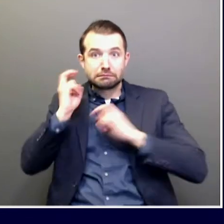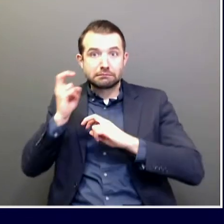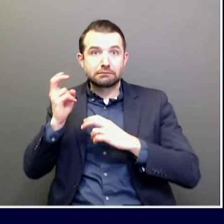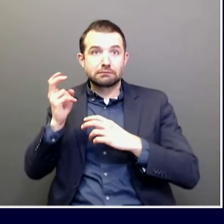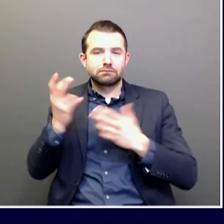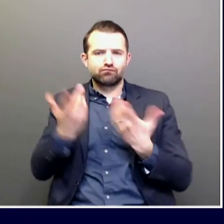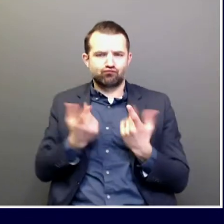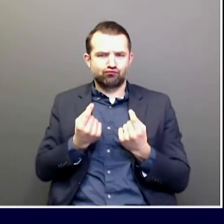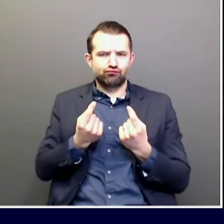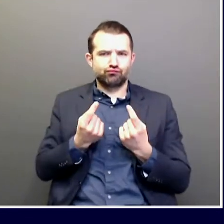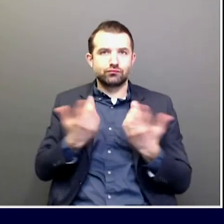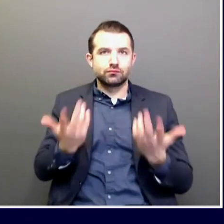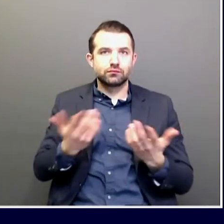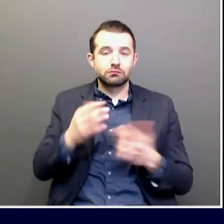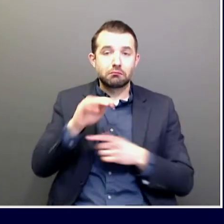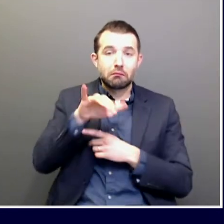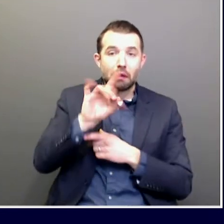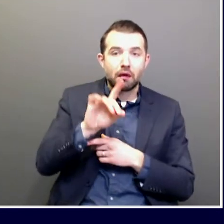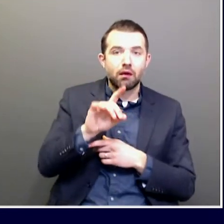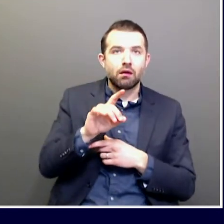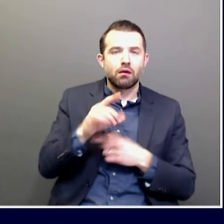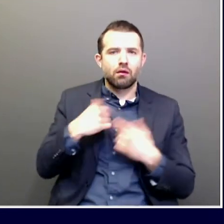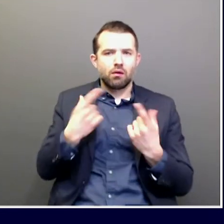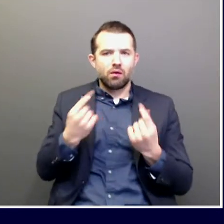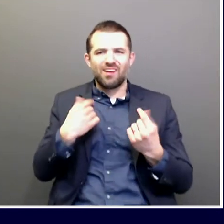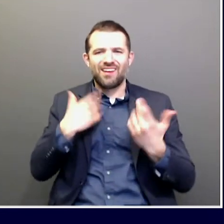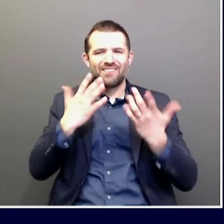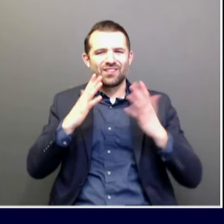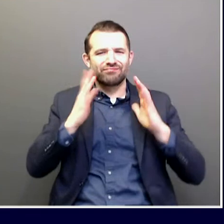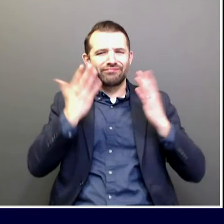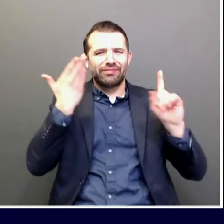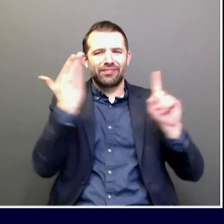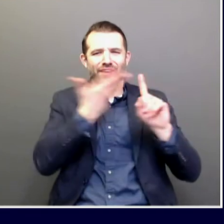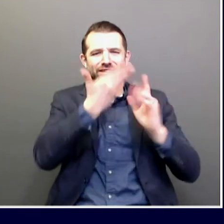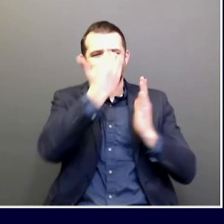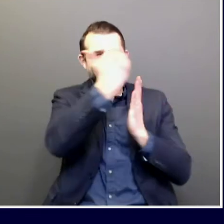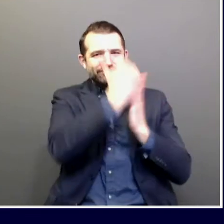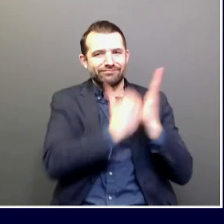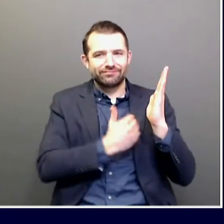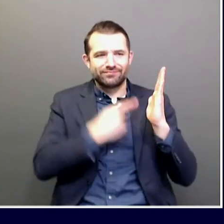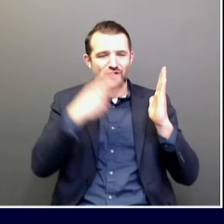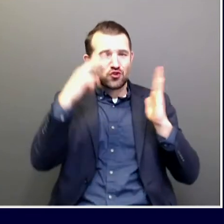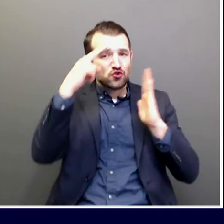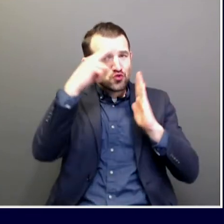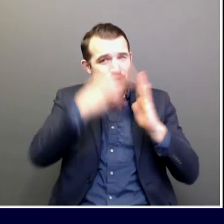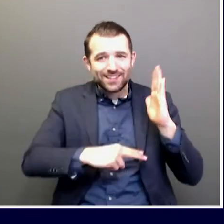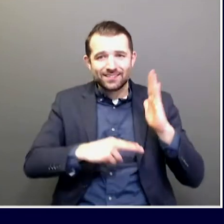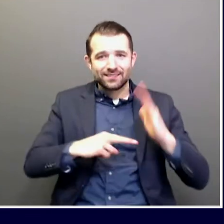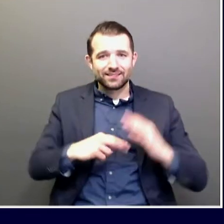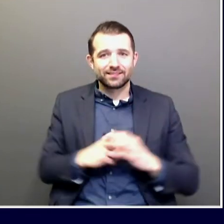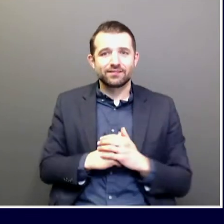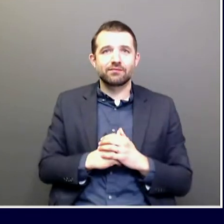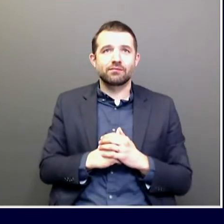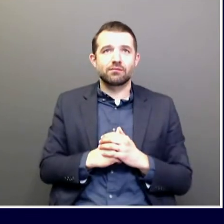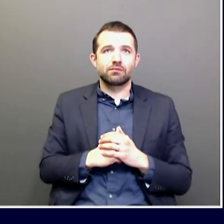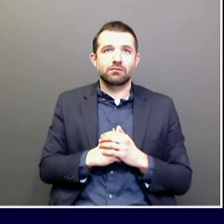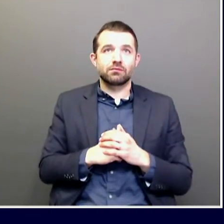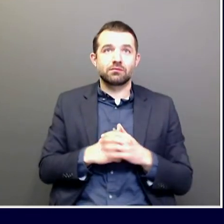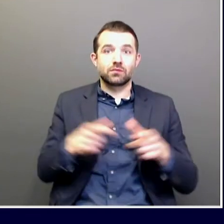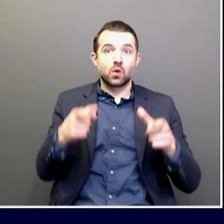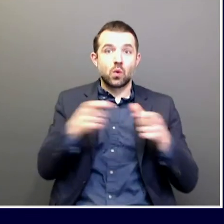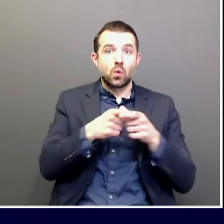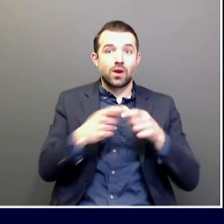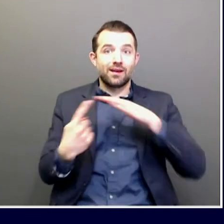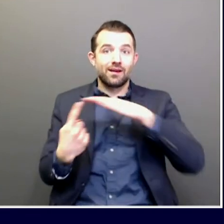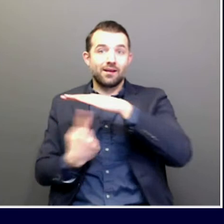first place. But a major exception to them, or a precondition of them, is that if you still have symptoms, even mild